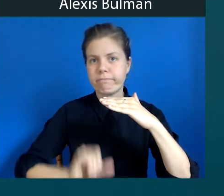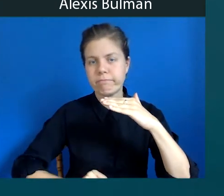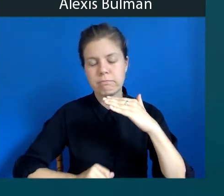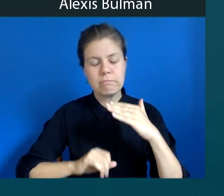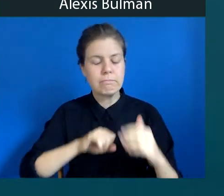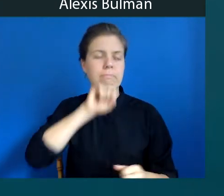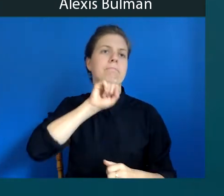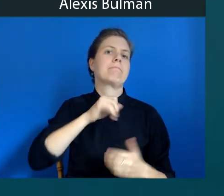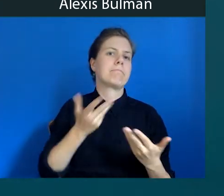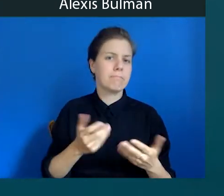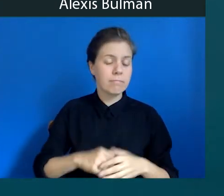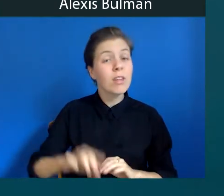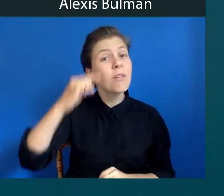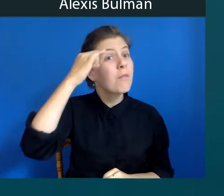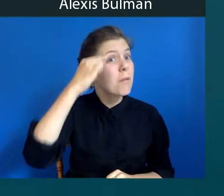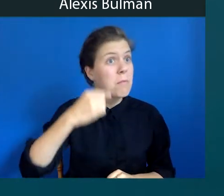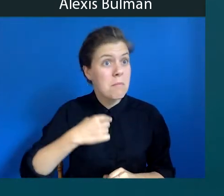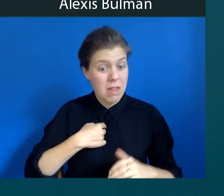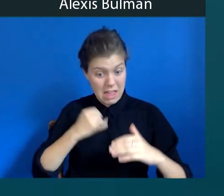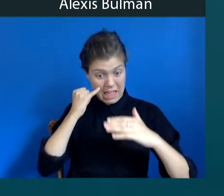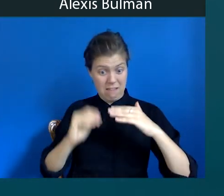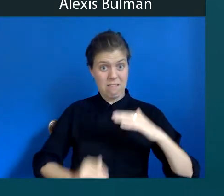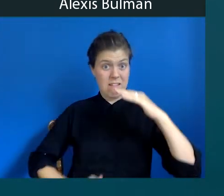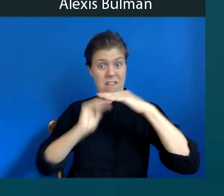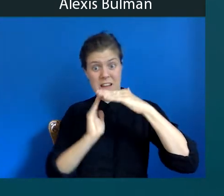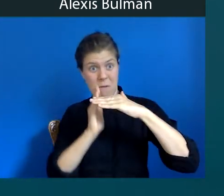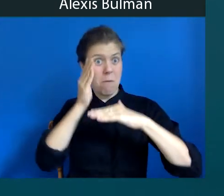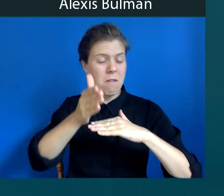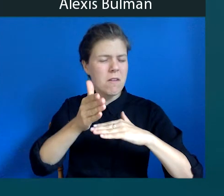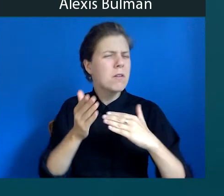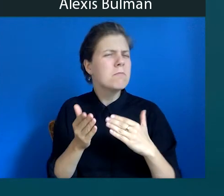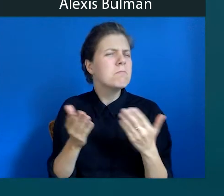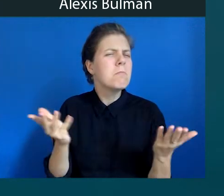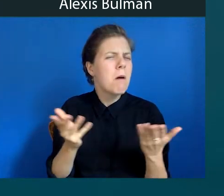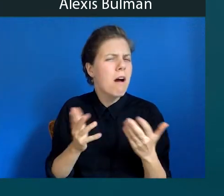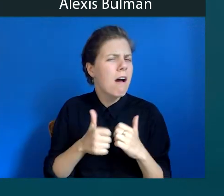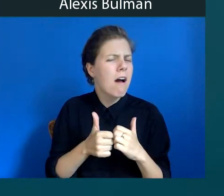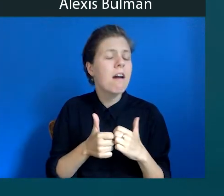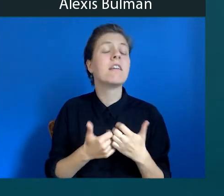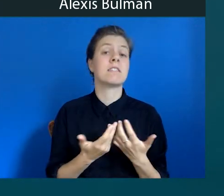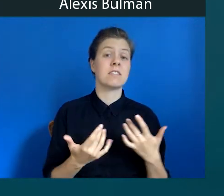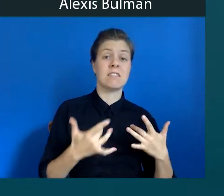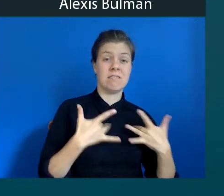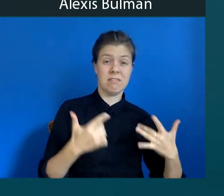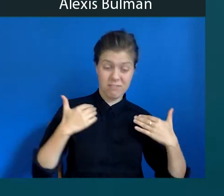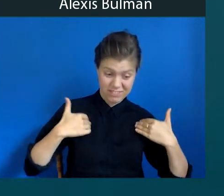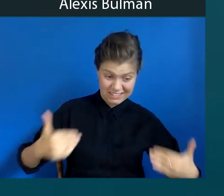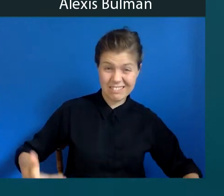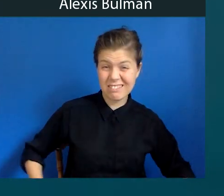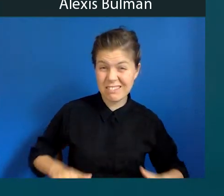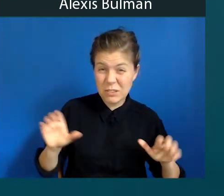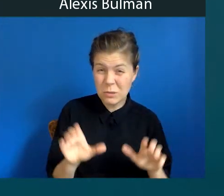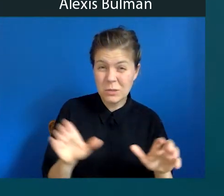Overdoing it for me usually means to overexert myself physically, usually by lifting something that's